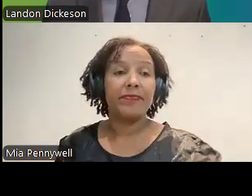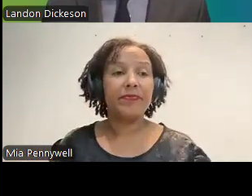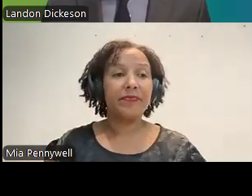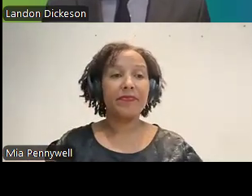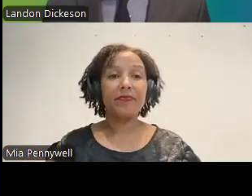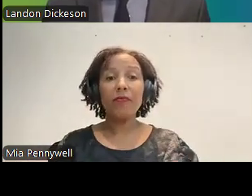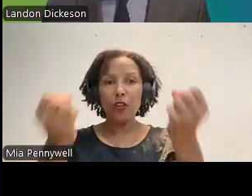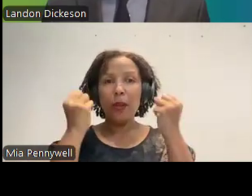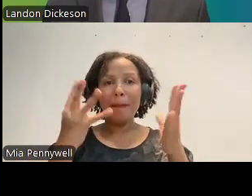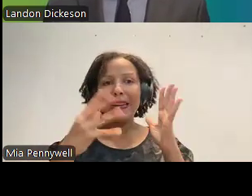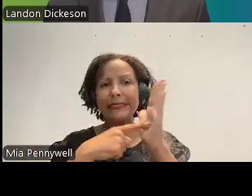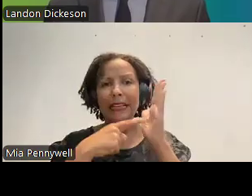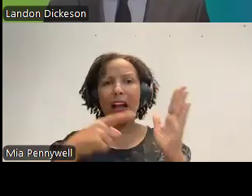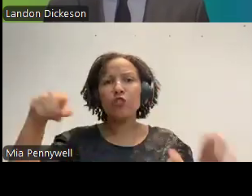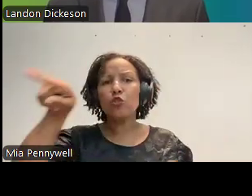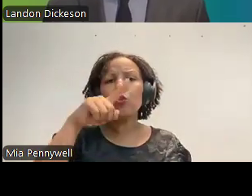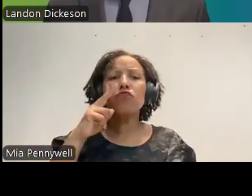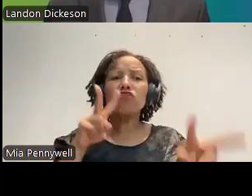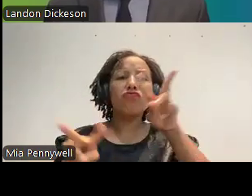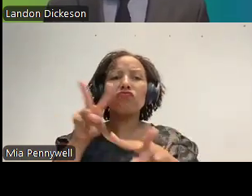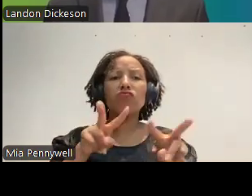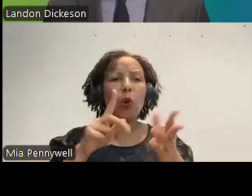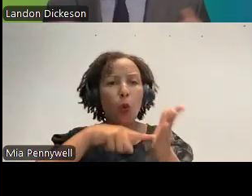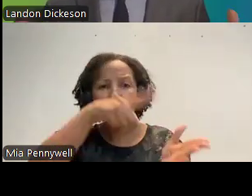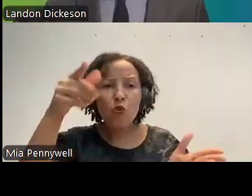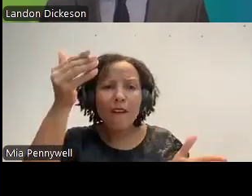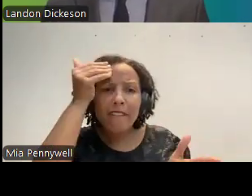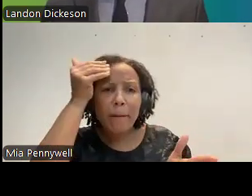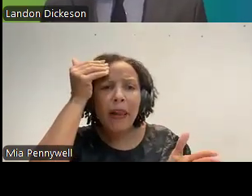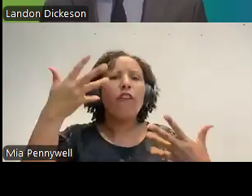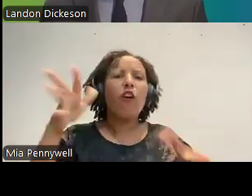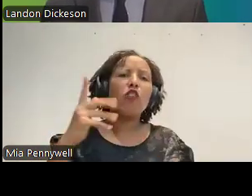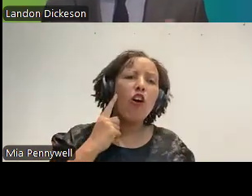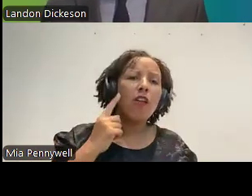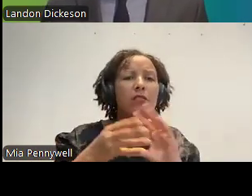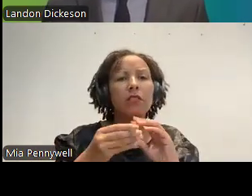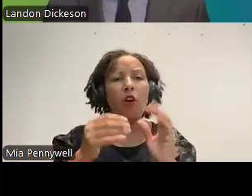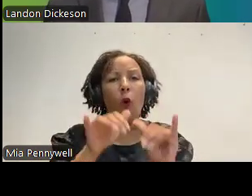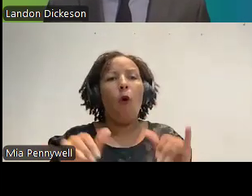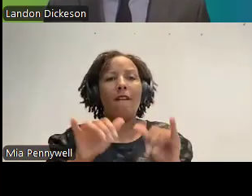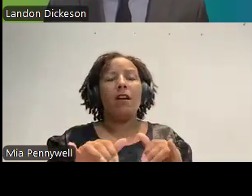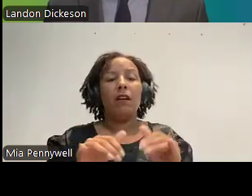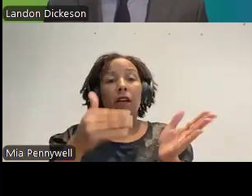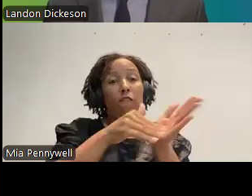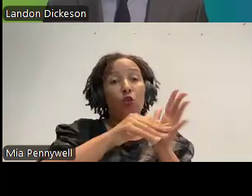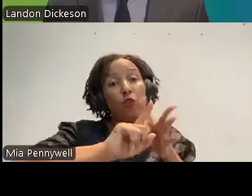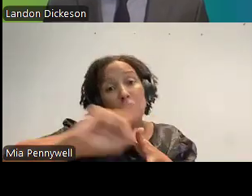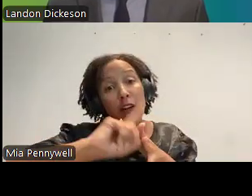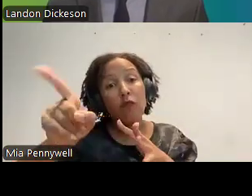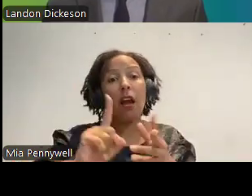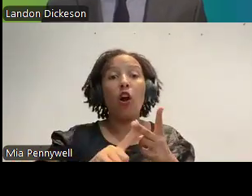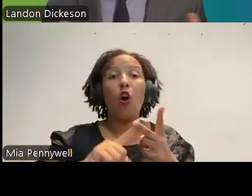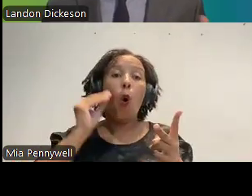all familiar with or that we've heard of before. Frequent running away, homelessness, unexplained cash or